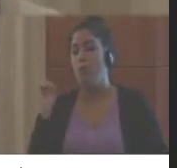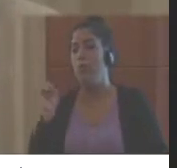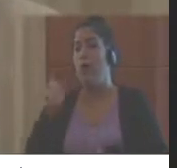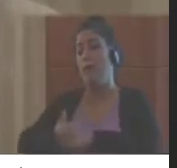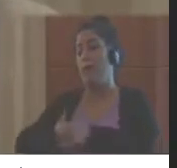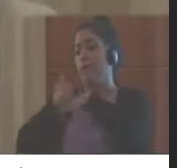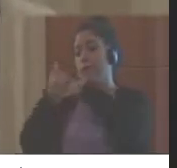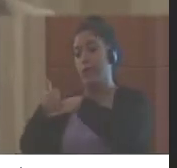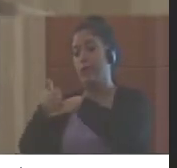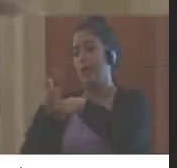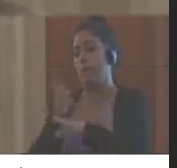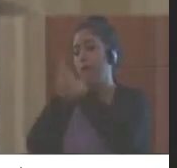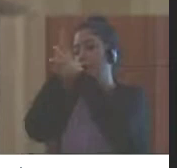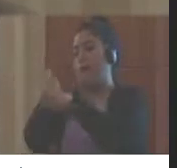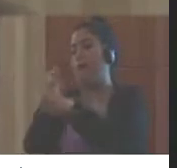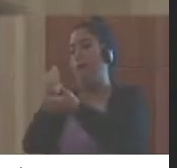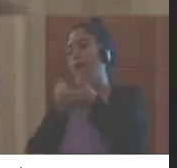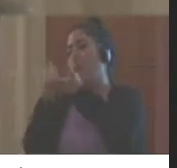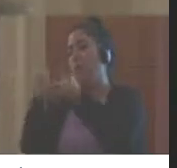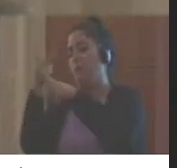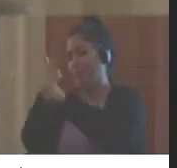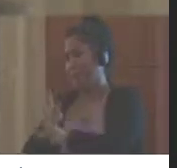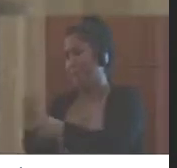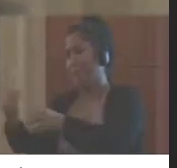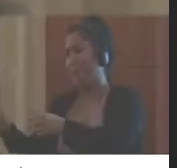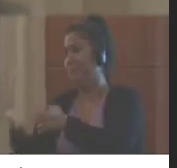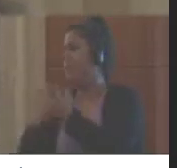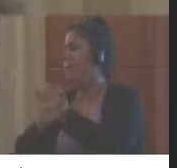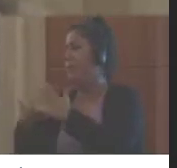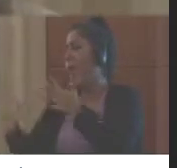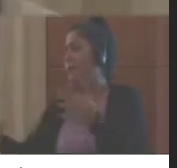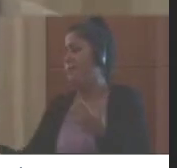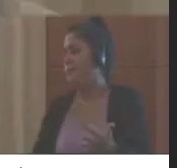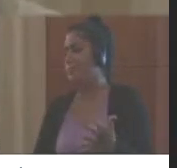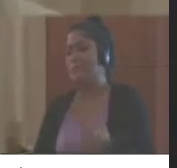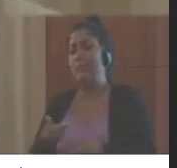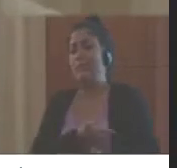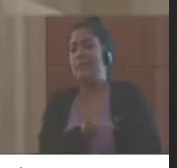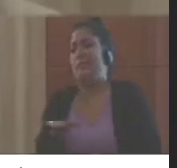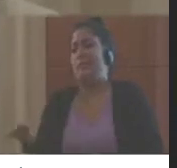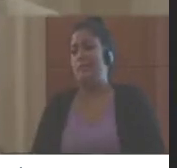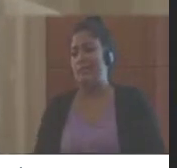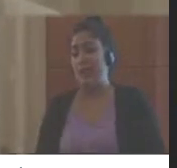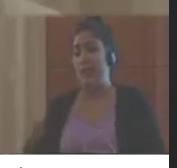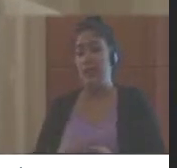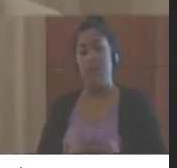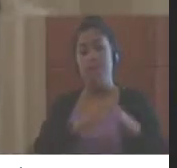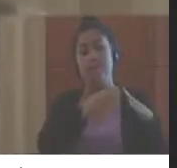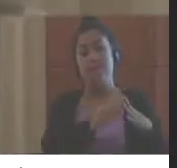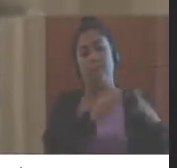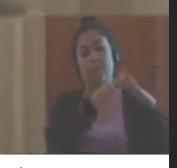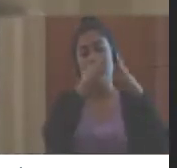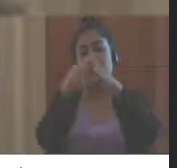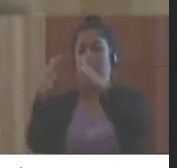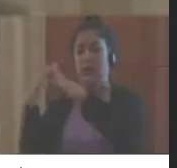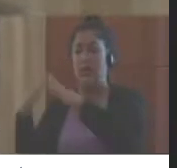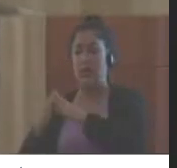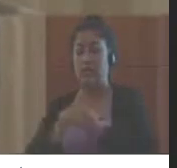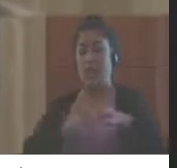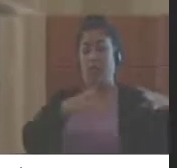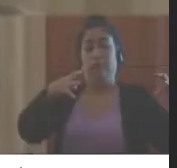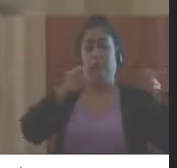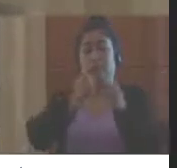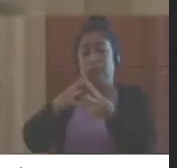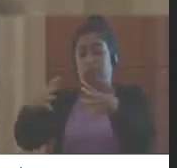of illegal settlement that do not protect the citizens. And so we have the growth of